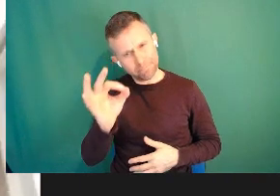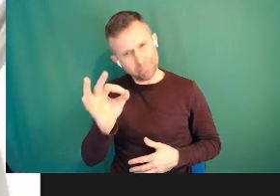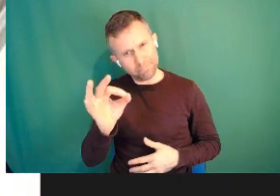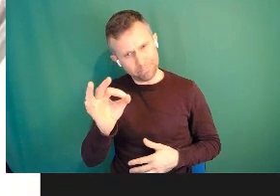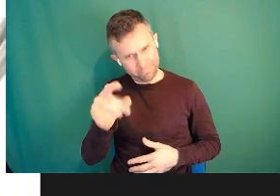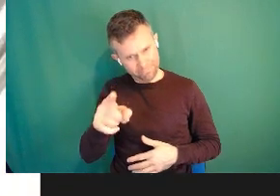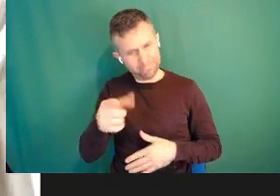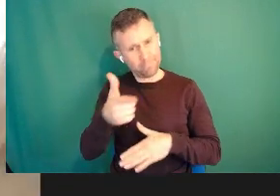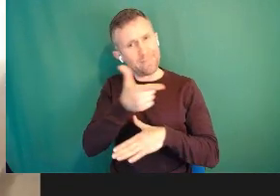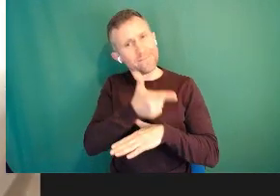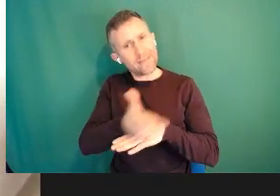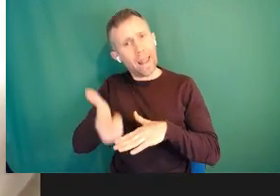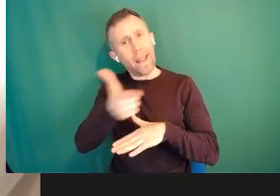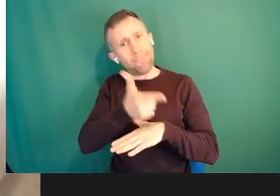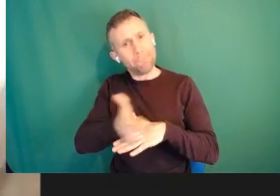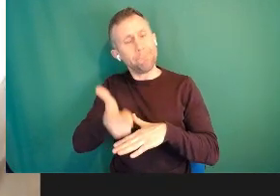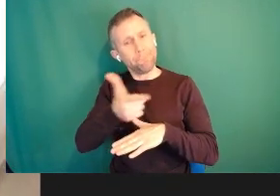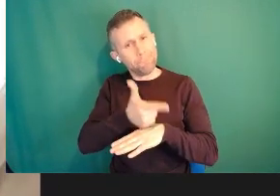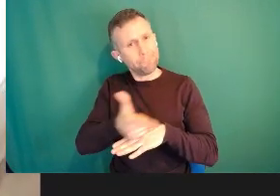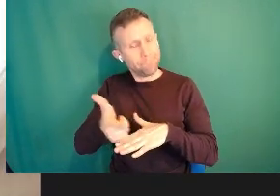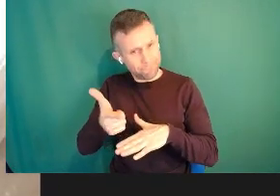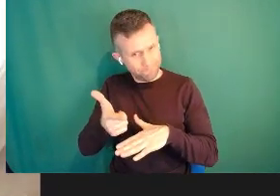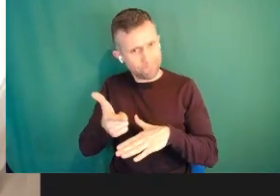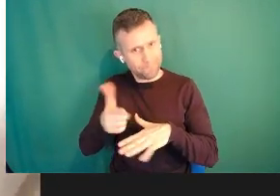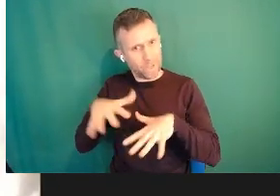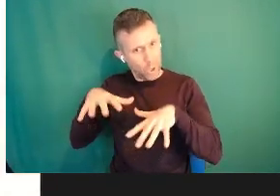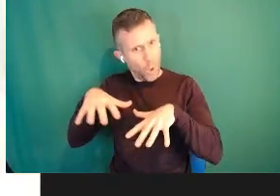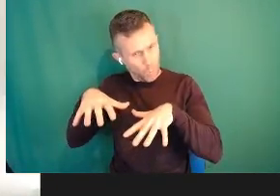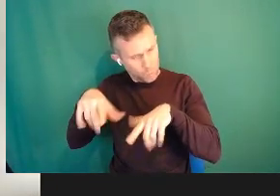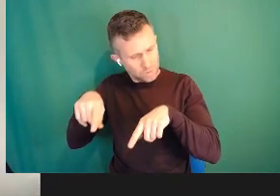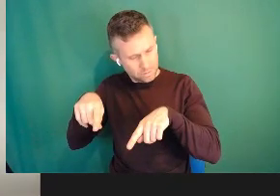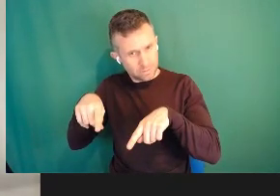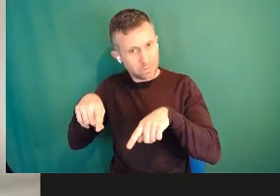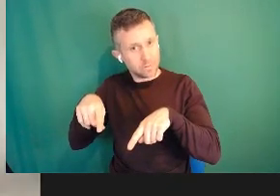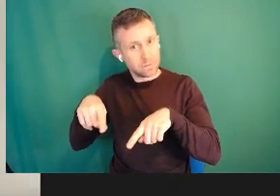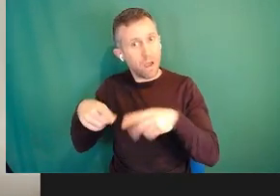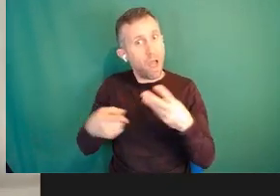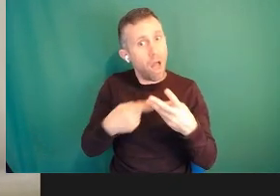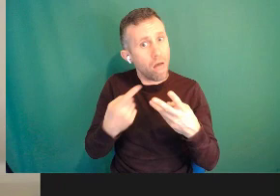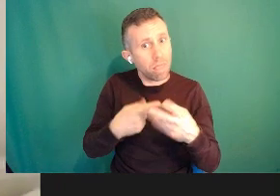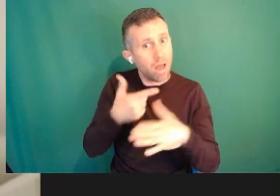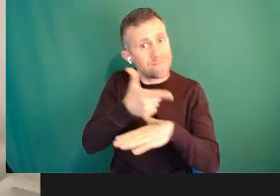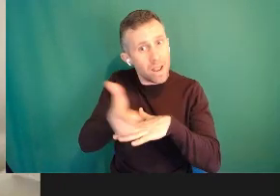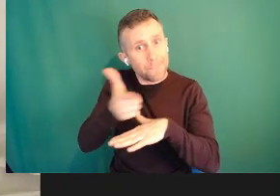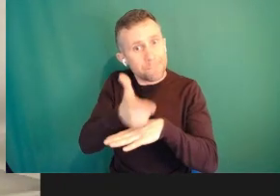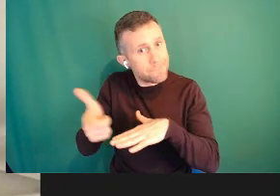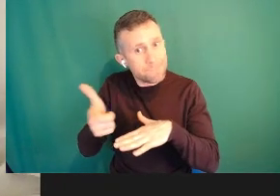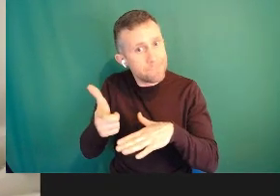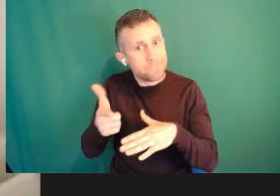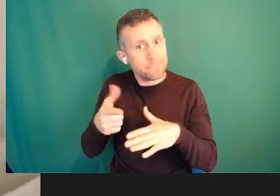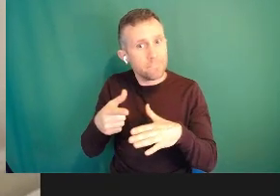any other productions filmed there? Yeah, there has.